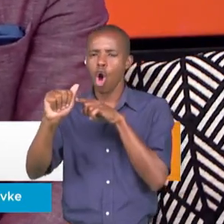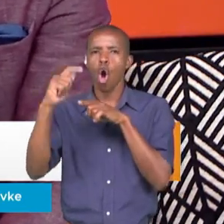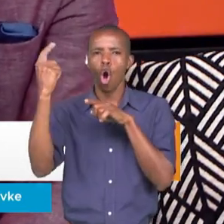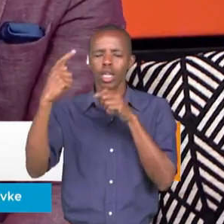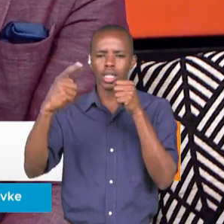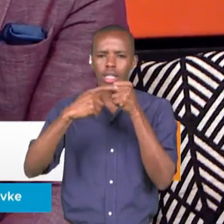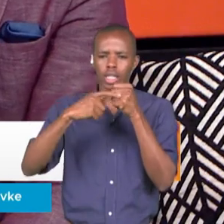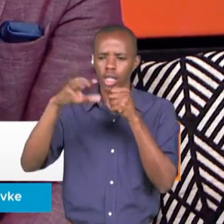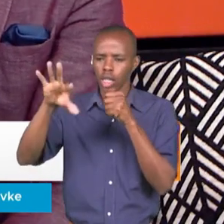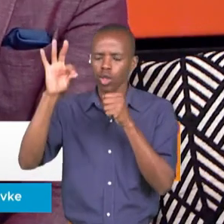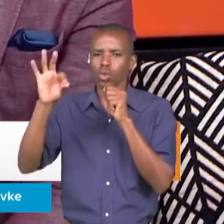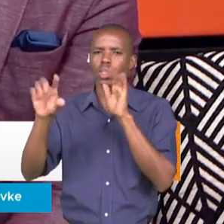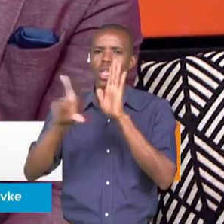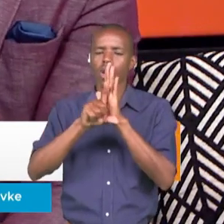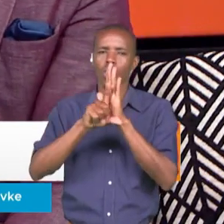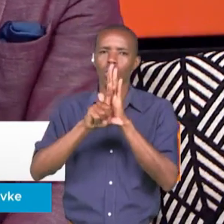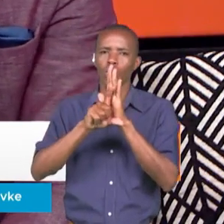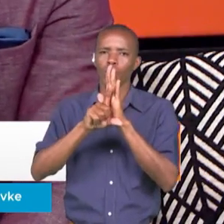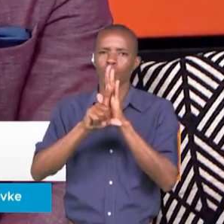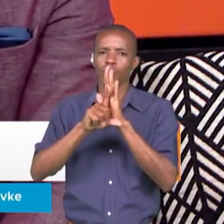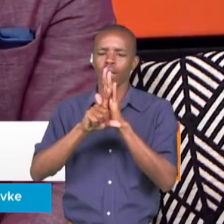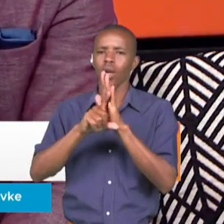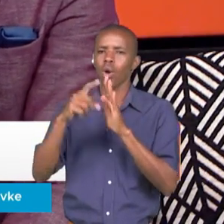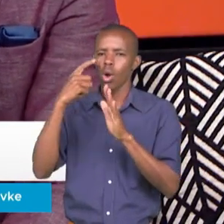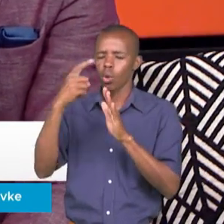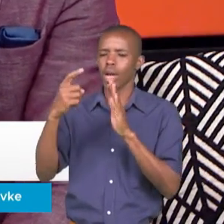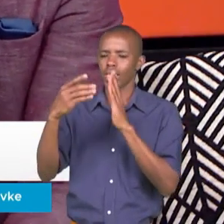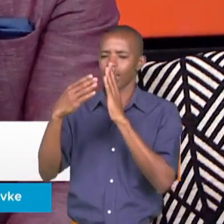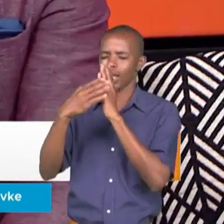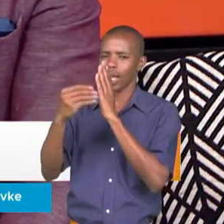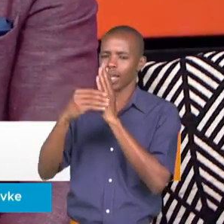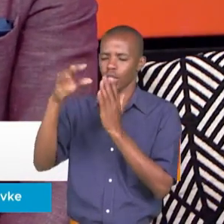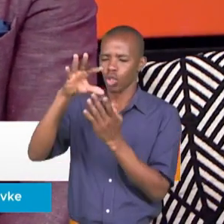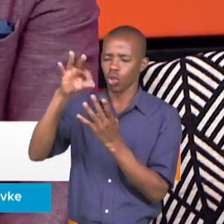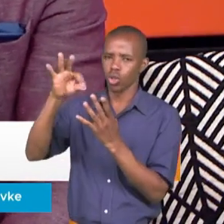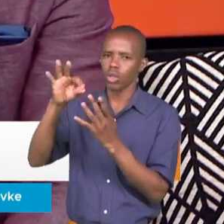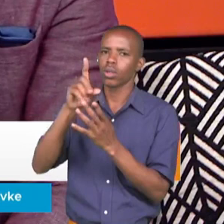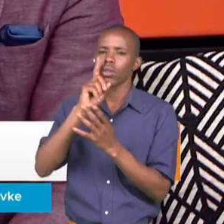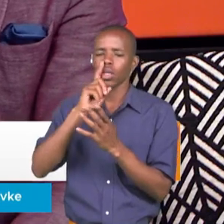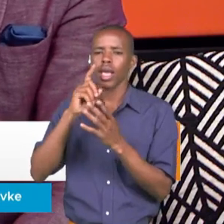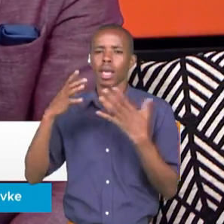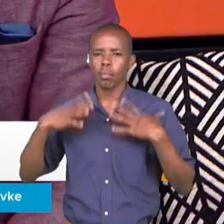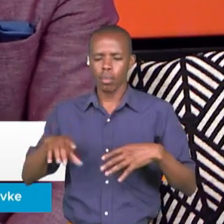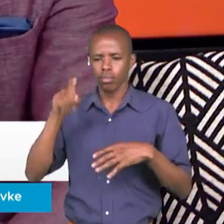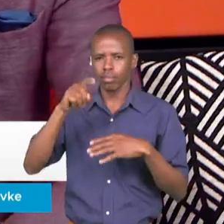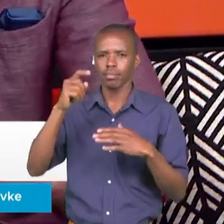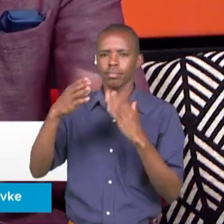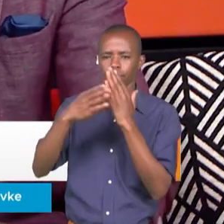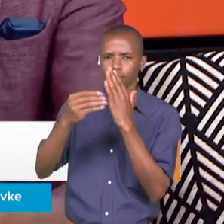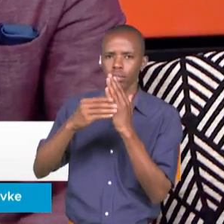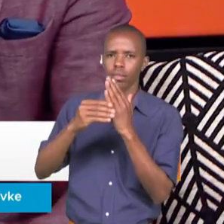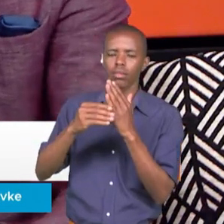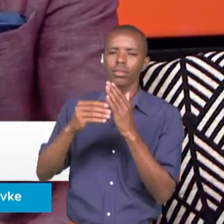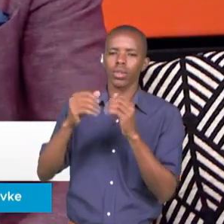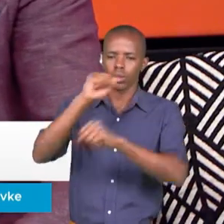chose law. That's actually our case study. Now look at the career choices. Sometimes, as you mentioned, people want these careers out of where they finish